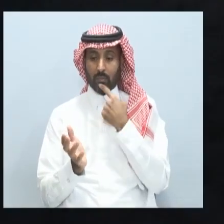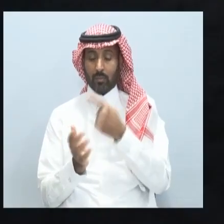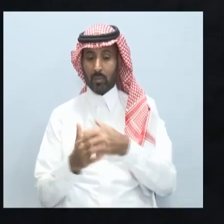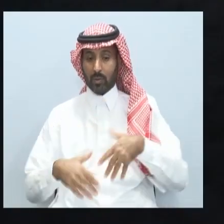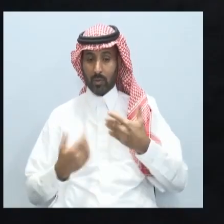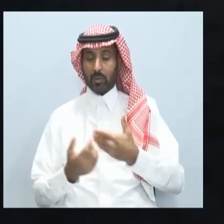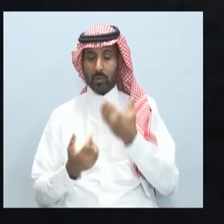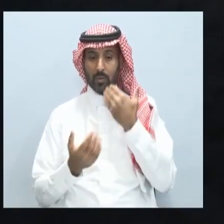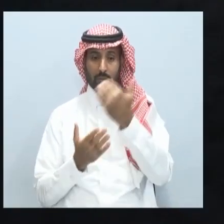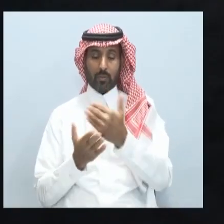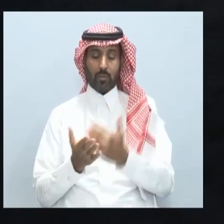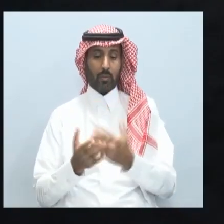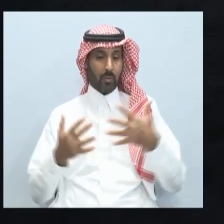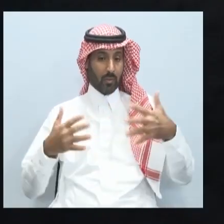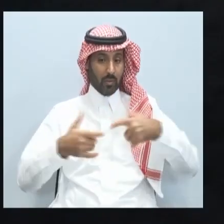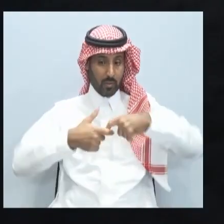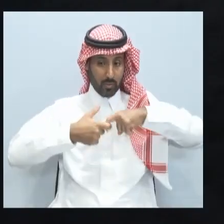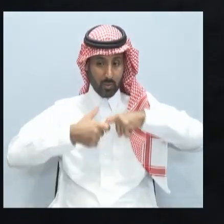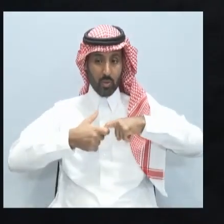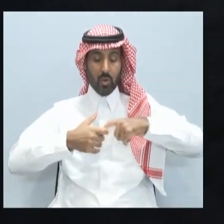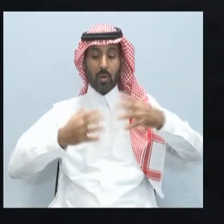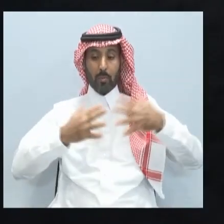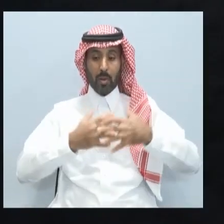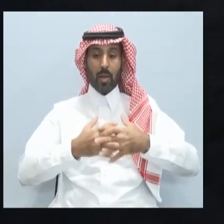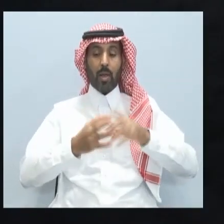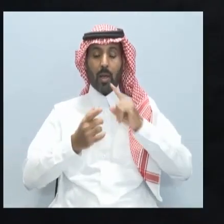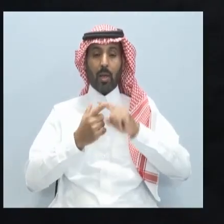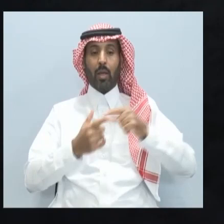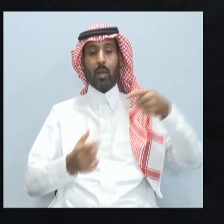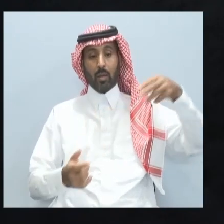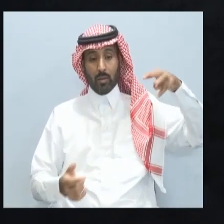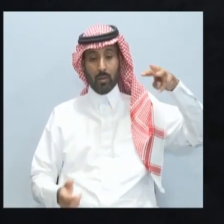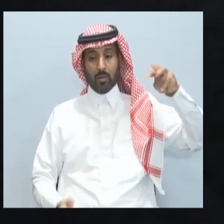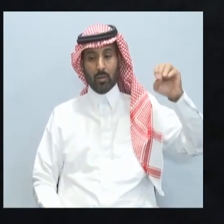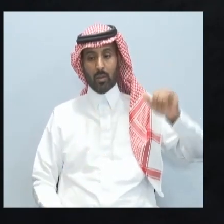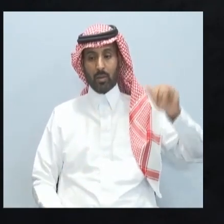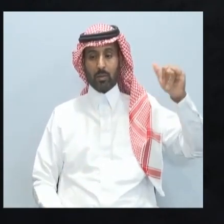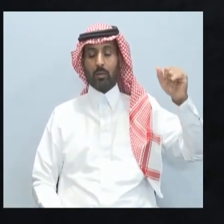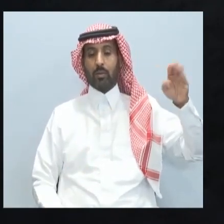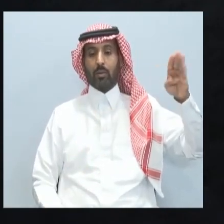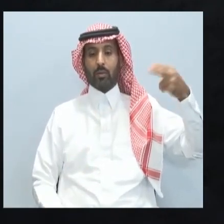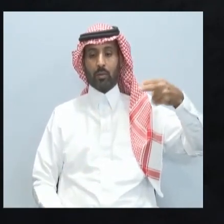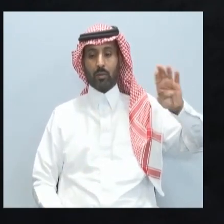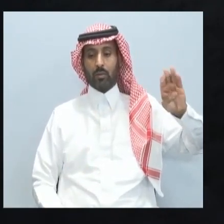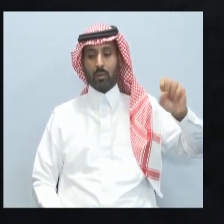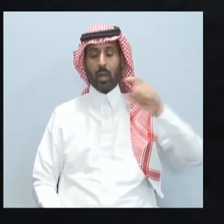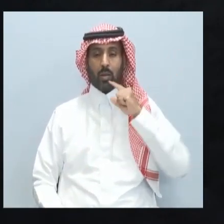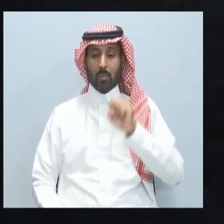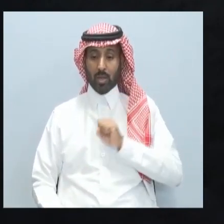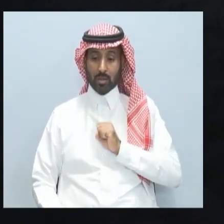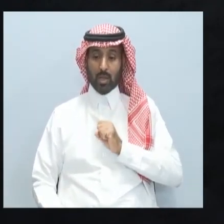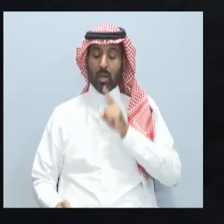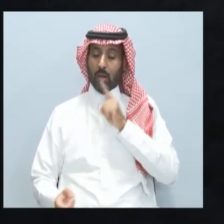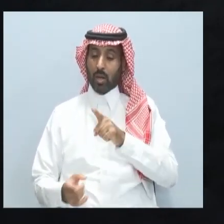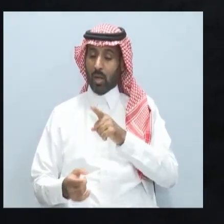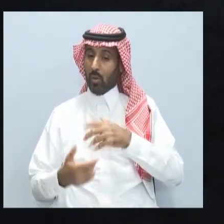joining paragraph between May, Hiba, and myself, and how the relationship between us as friends is